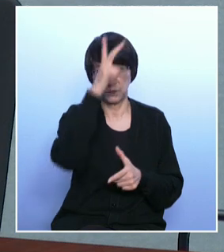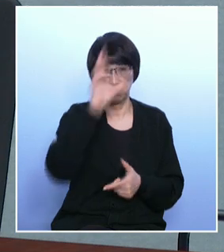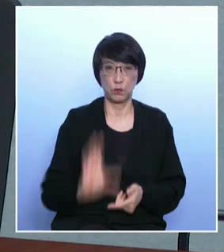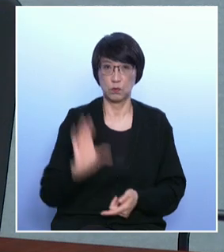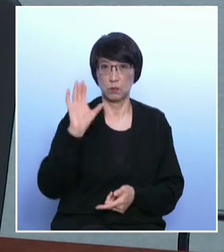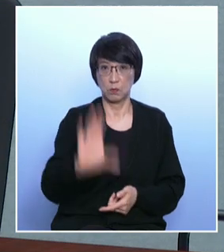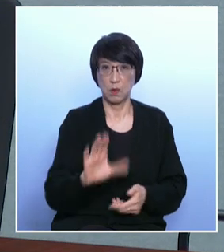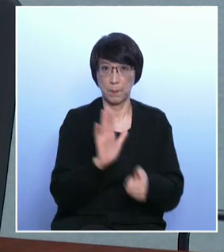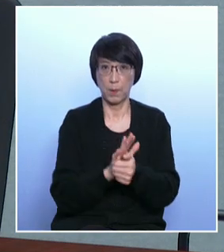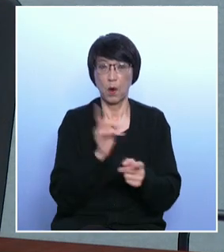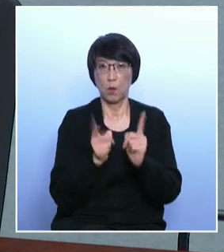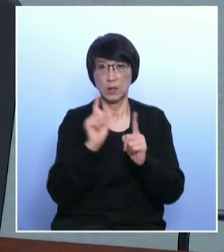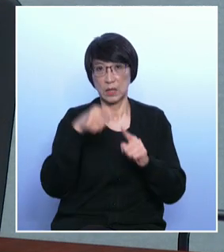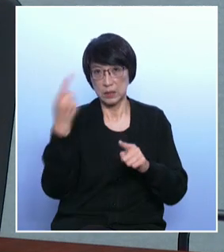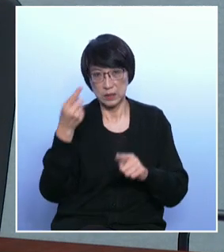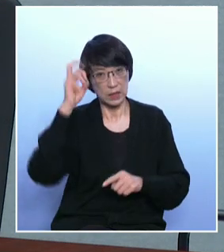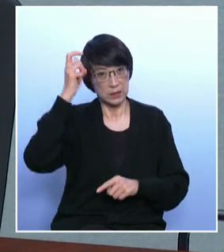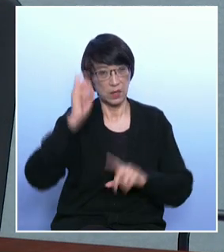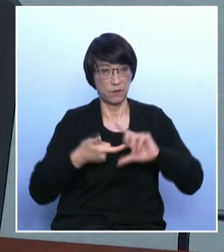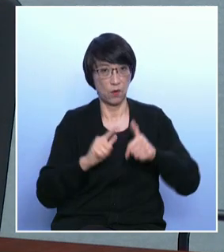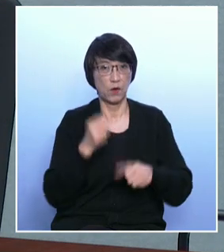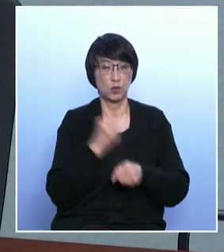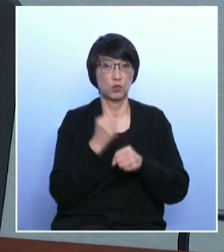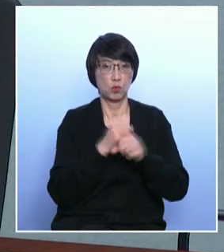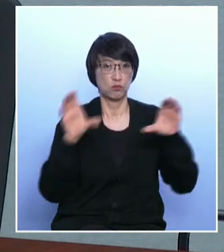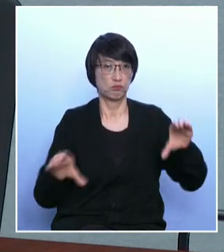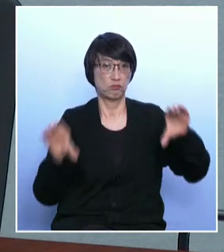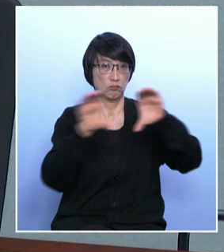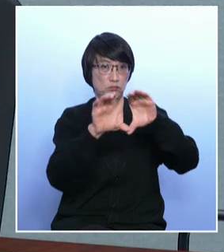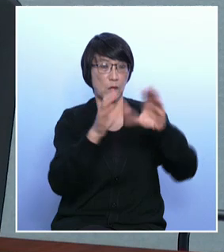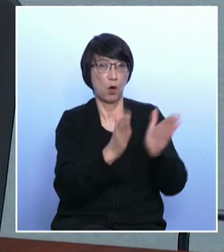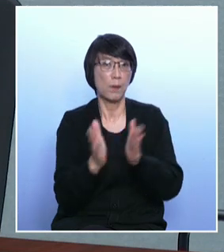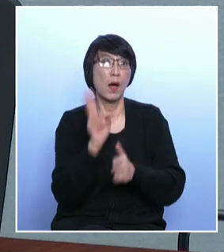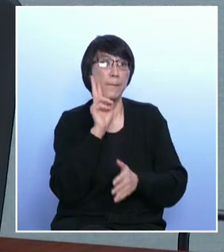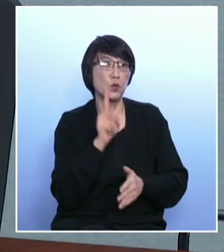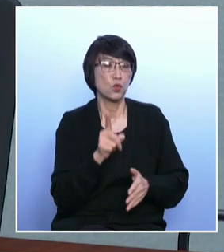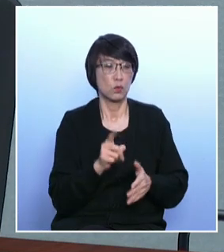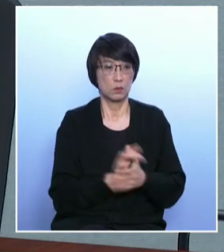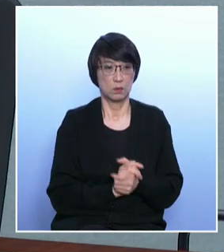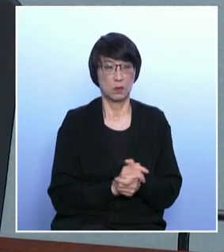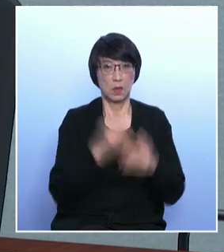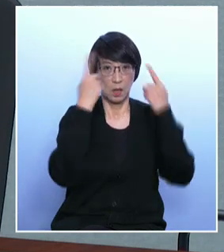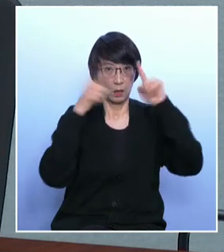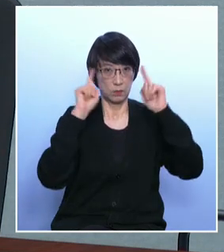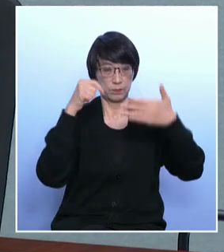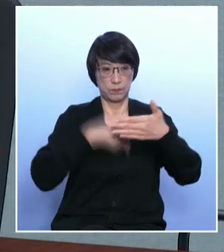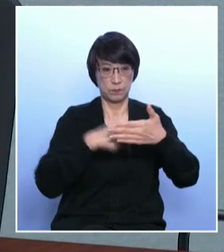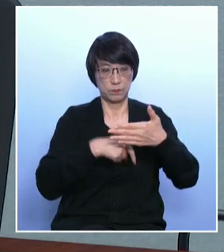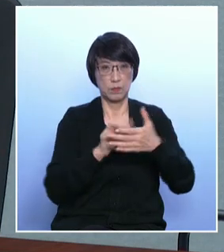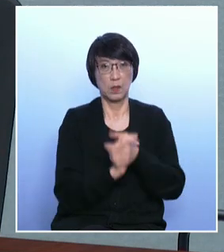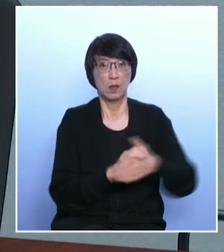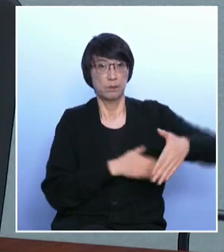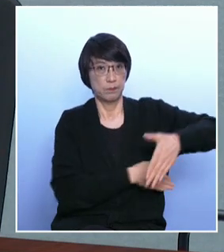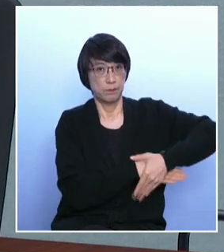Has the university studied other alternatives in relation to financing options apart from seeking money from